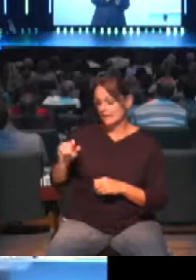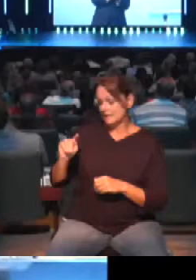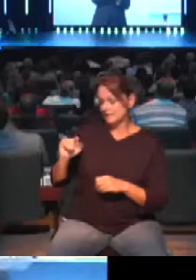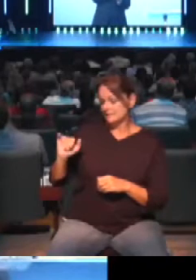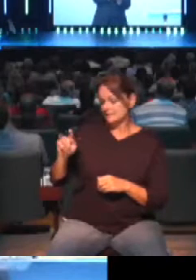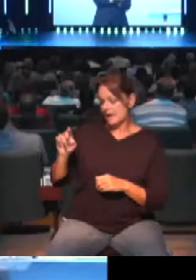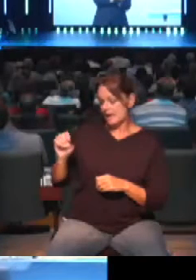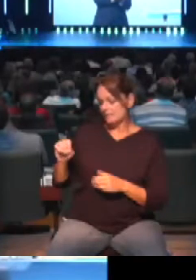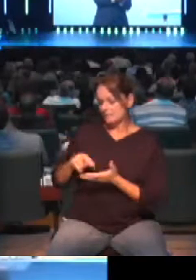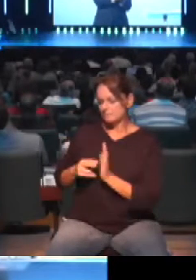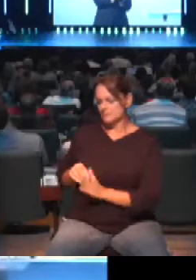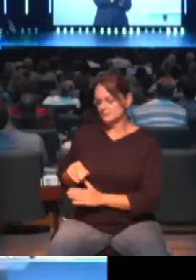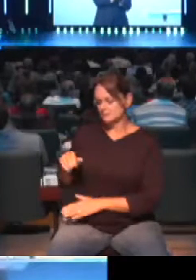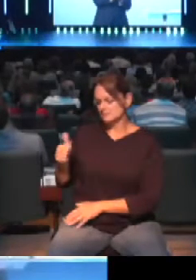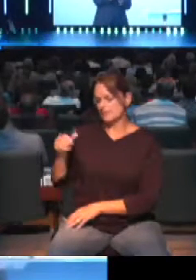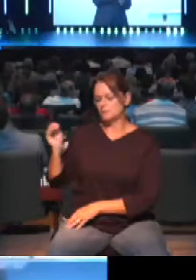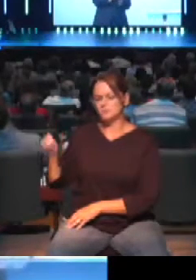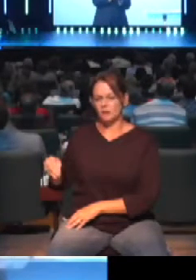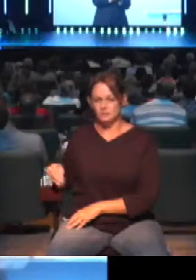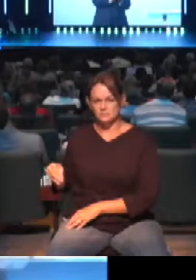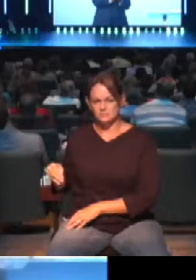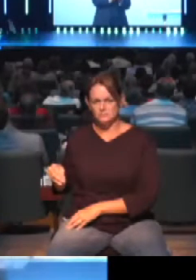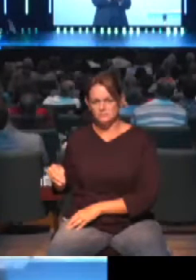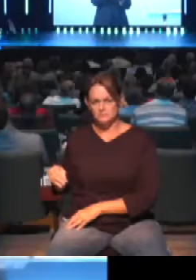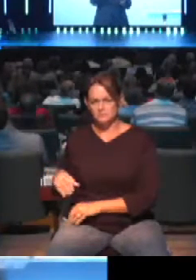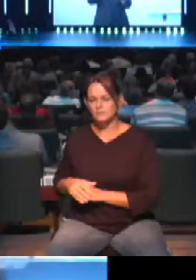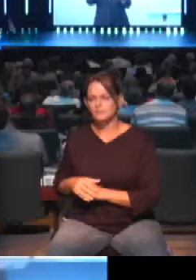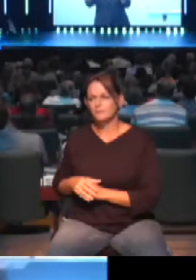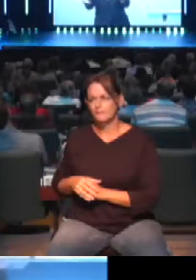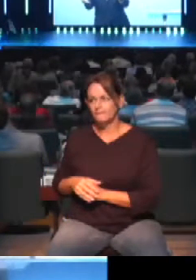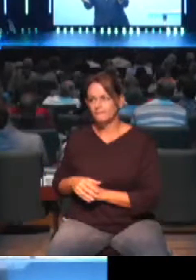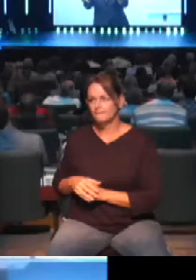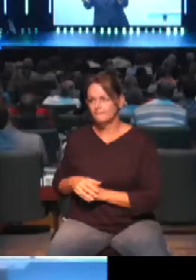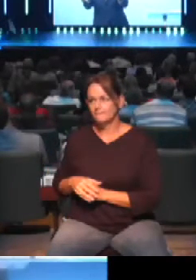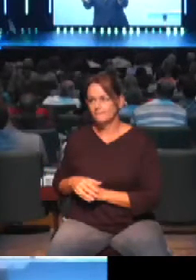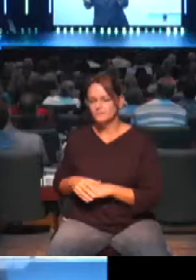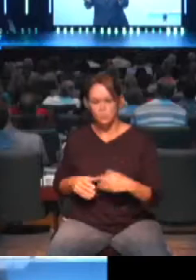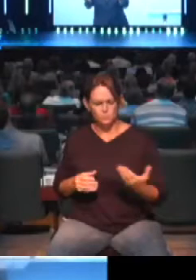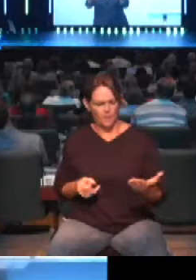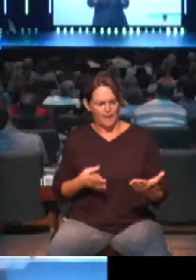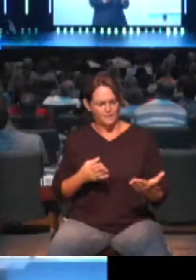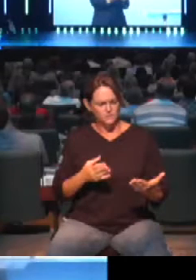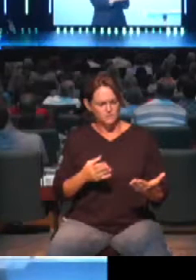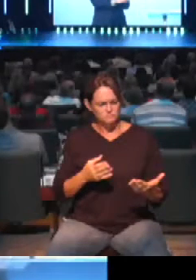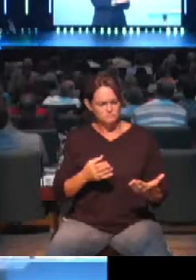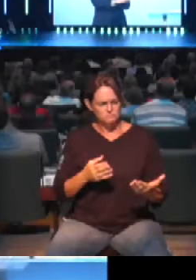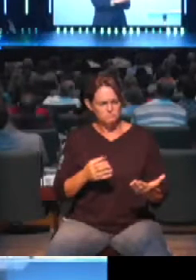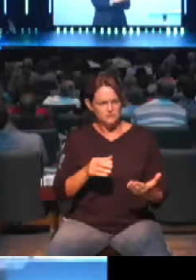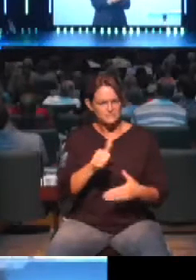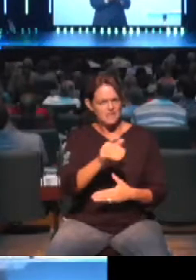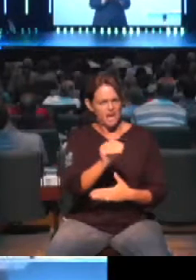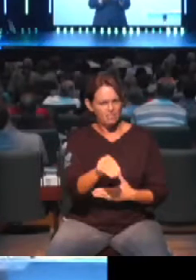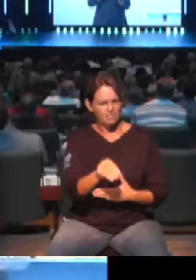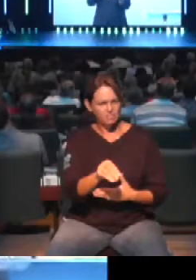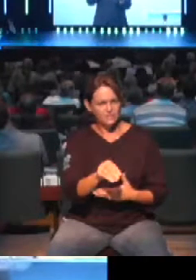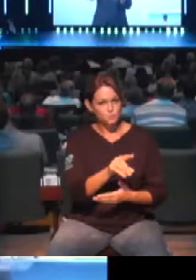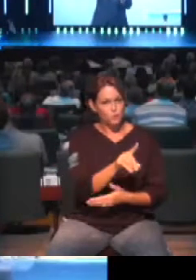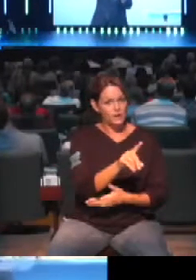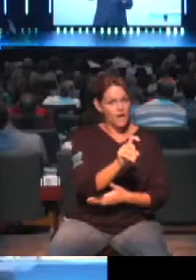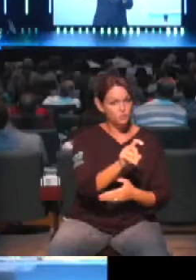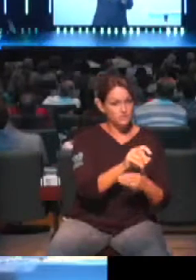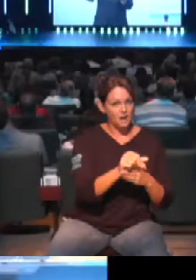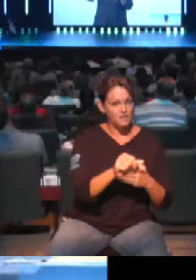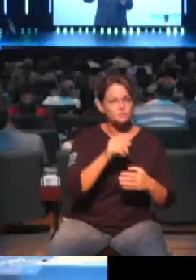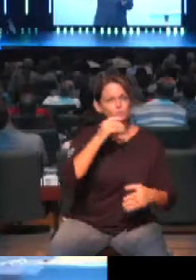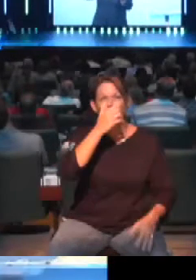10 $100 bills. You have $1,000, all right? So how much is the tithe? $100, right? Okay, some of you are still,